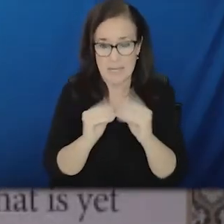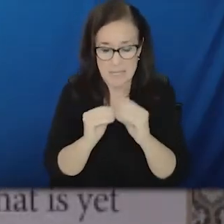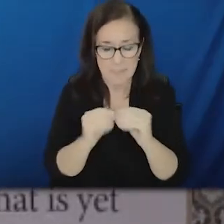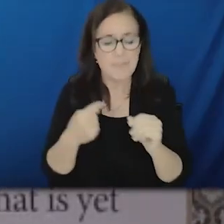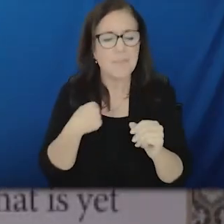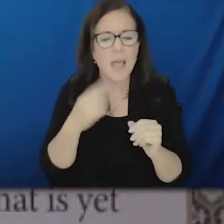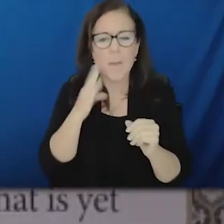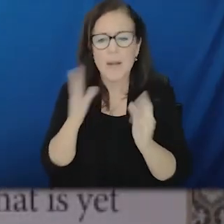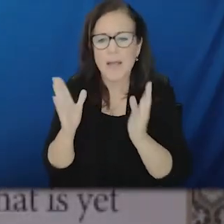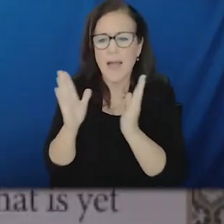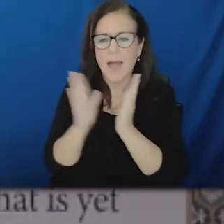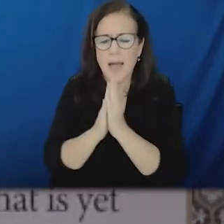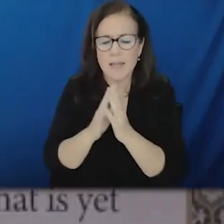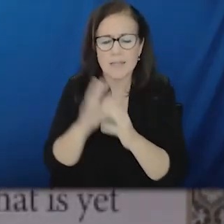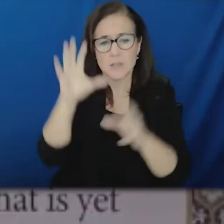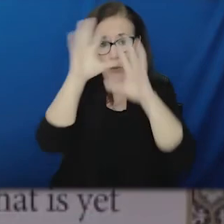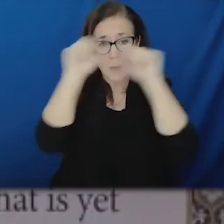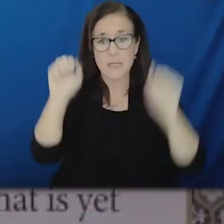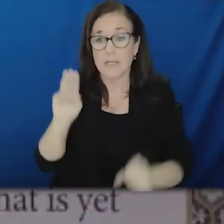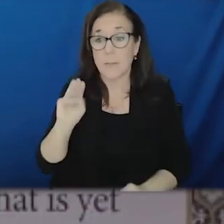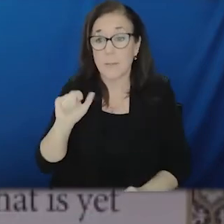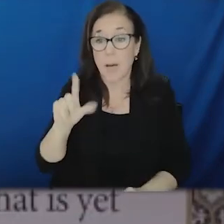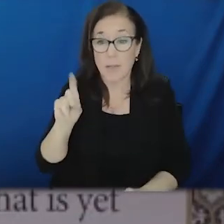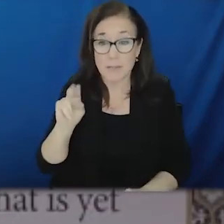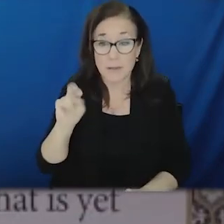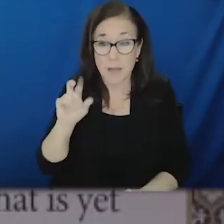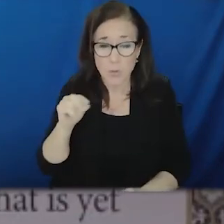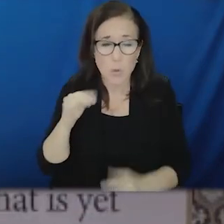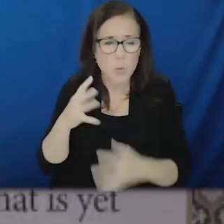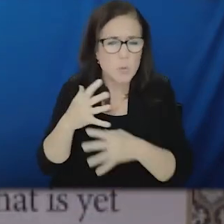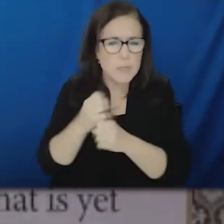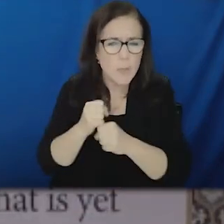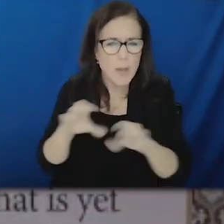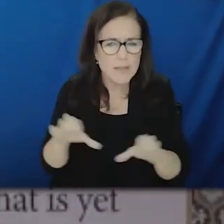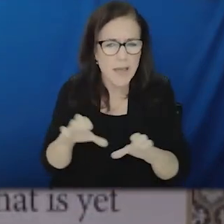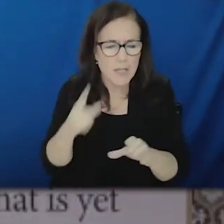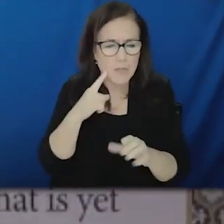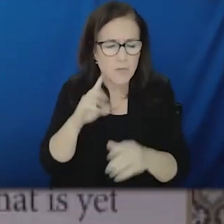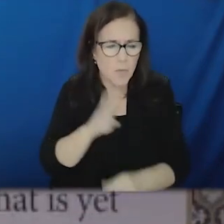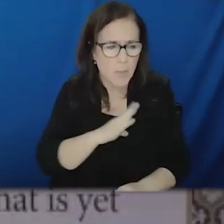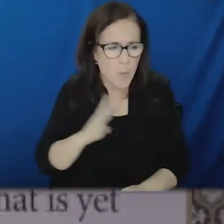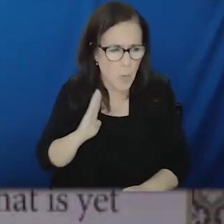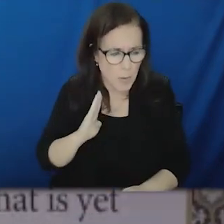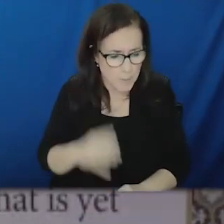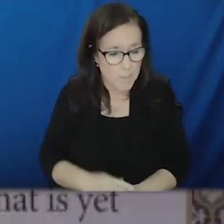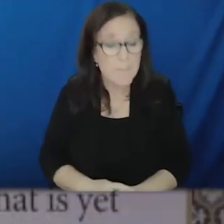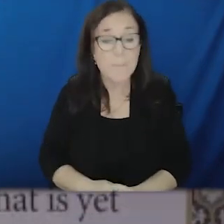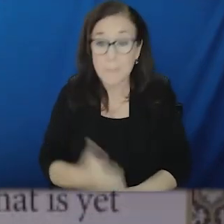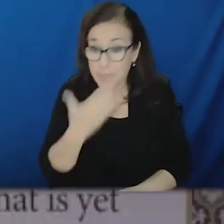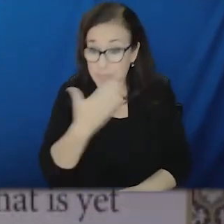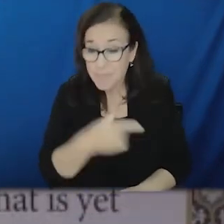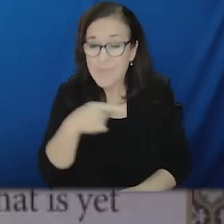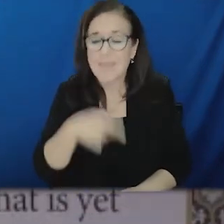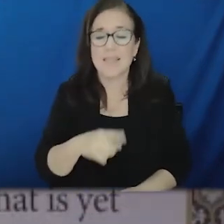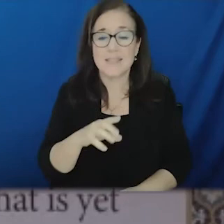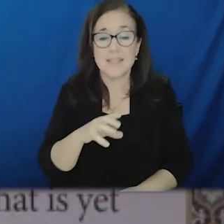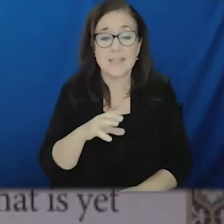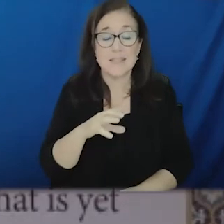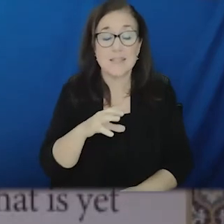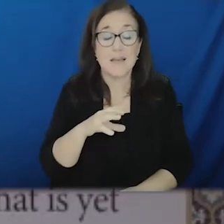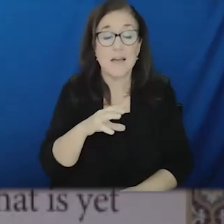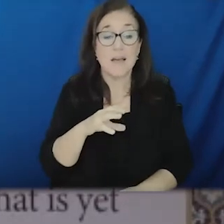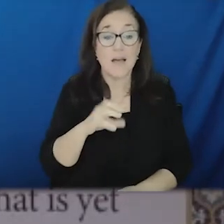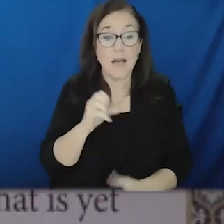from the board. Thank you once again. This is a contract to approve the search